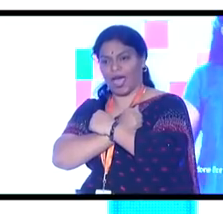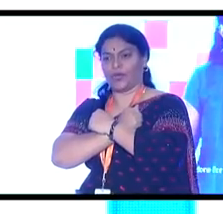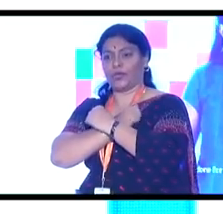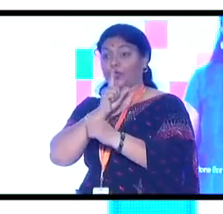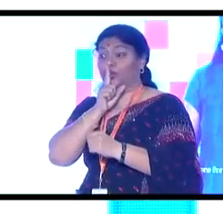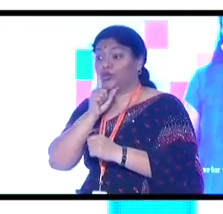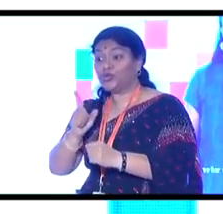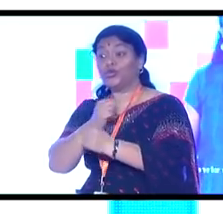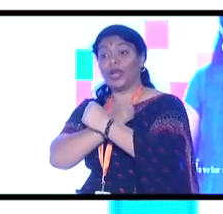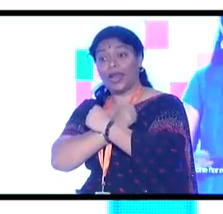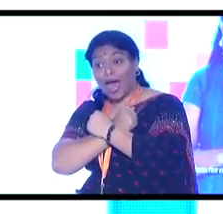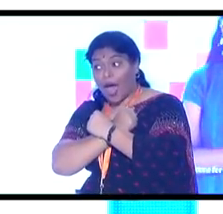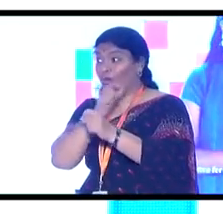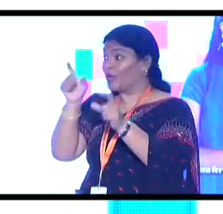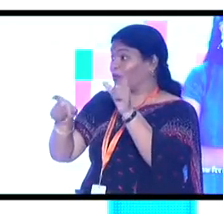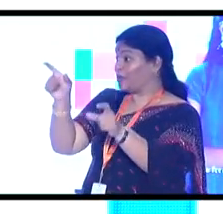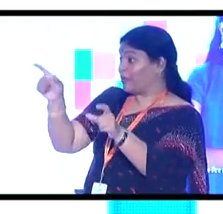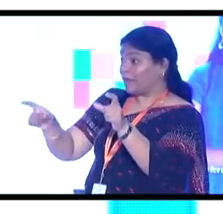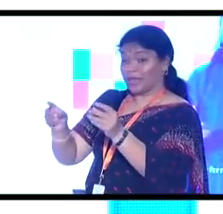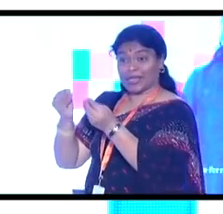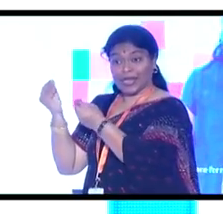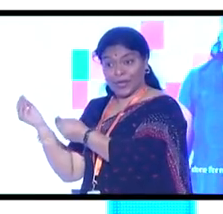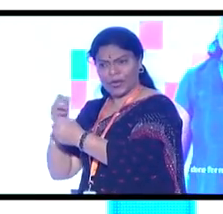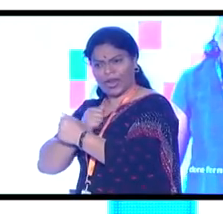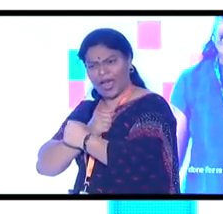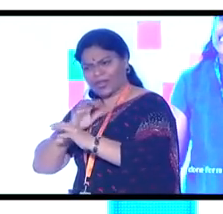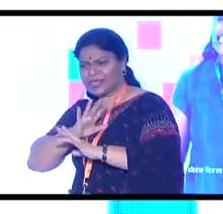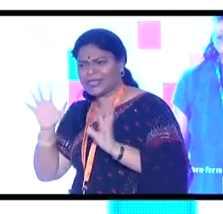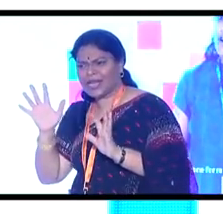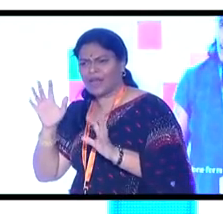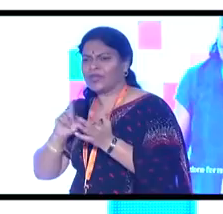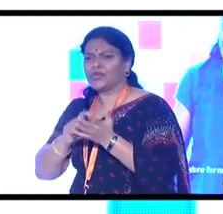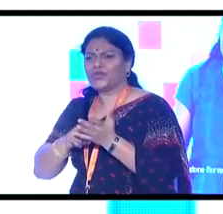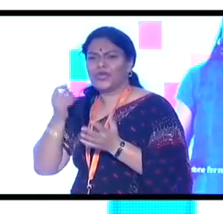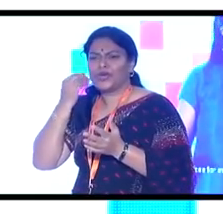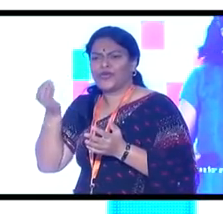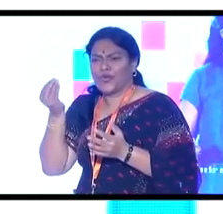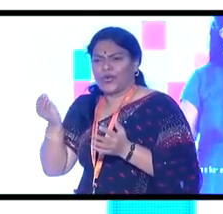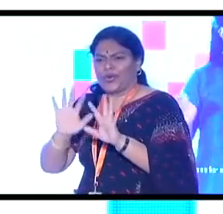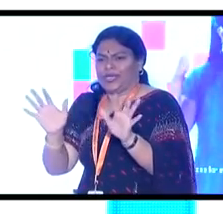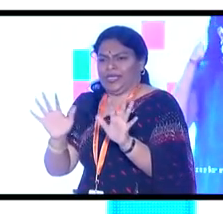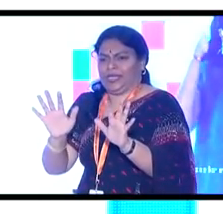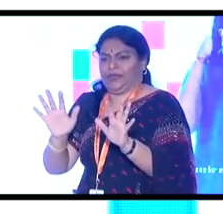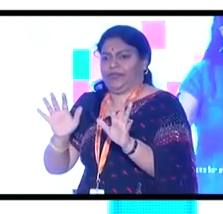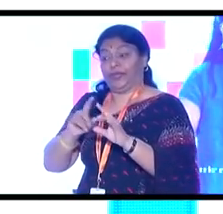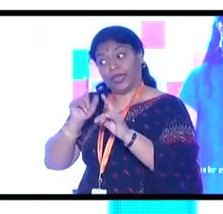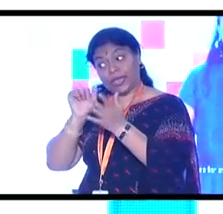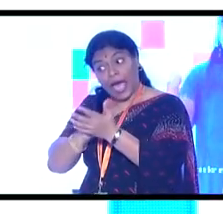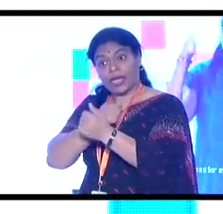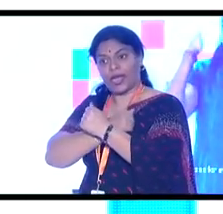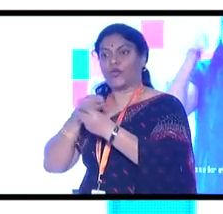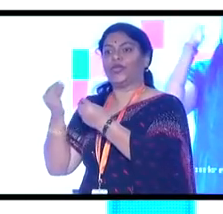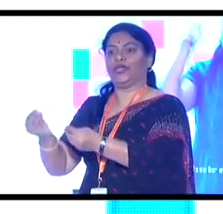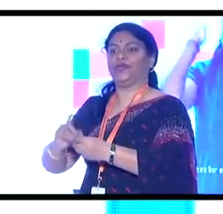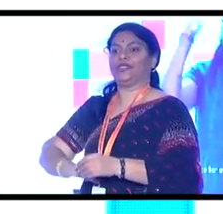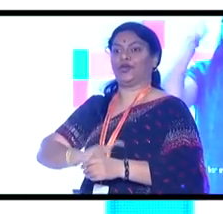absolute love that you can get from people around you. And all this love, what it also does is give you a confidence sometimes to look up at the sky and point